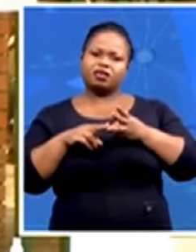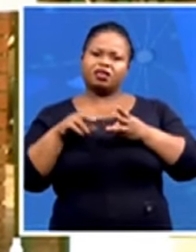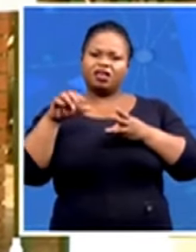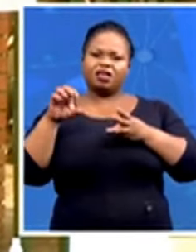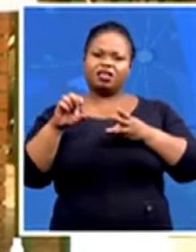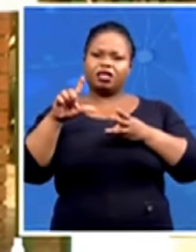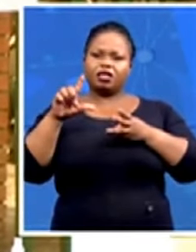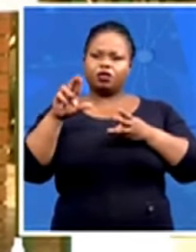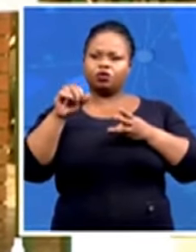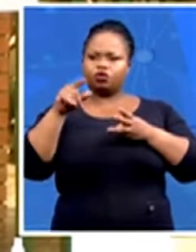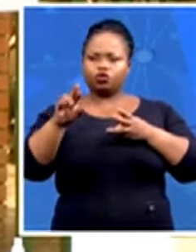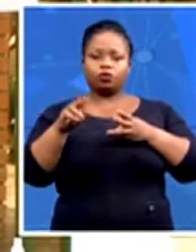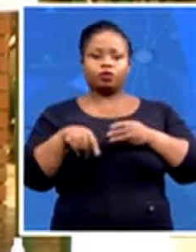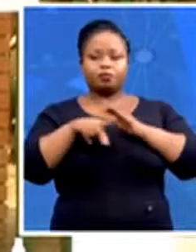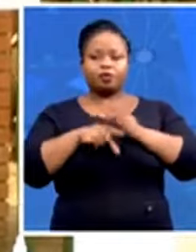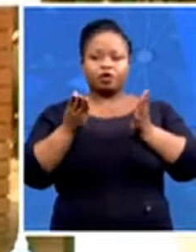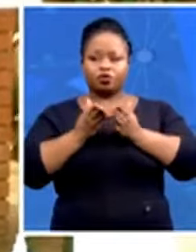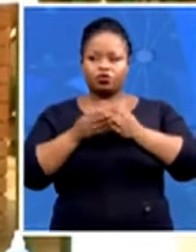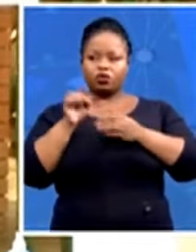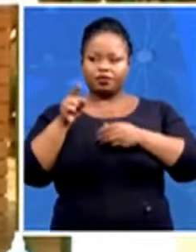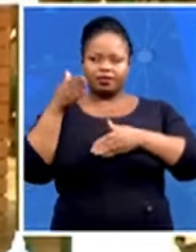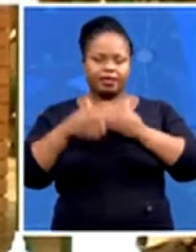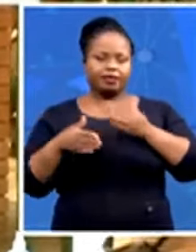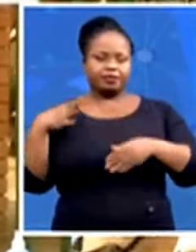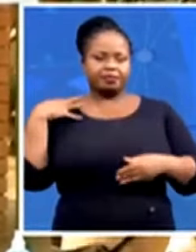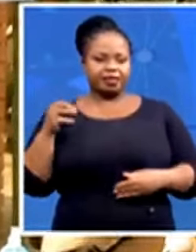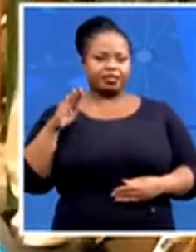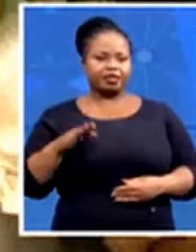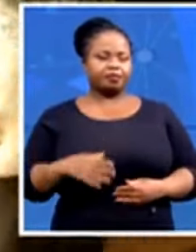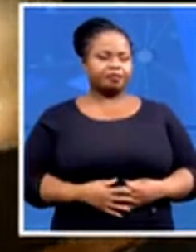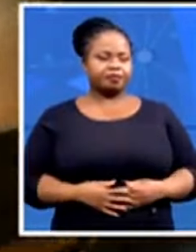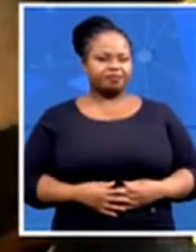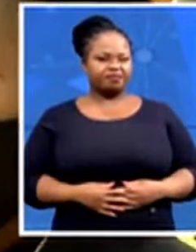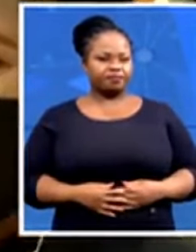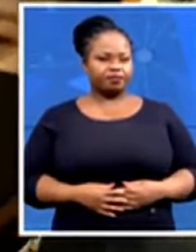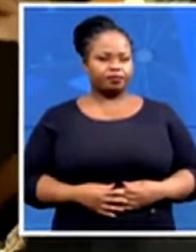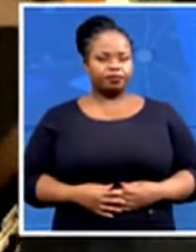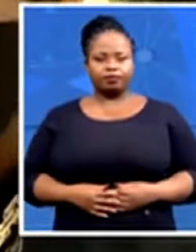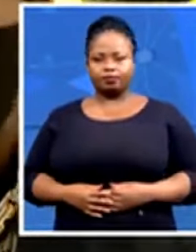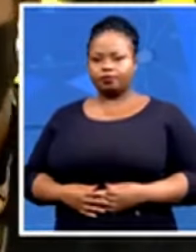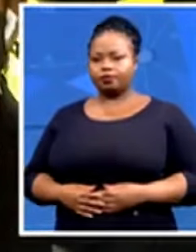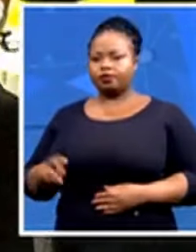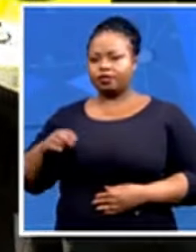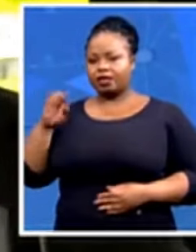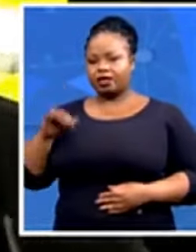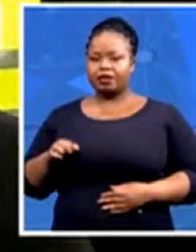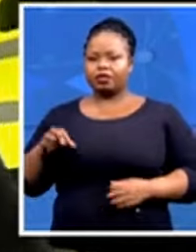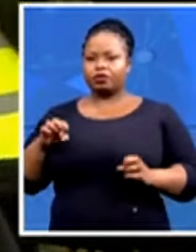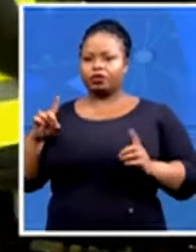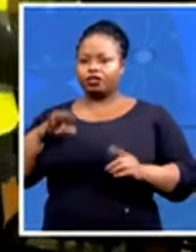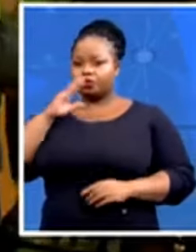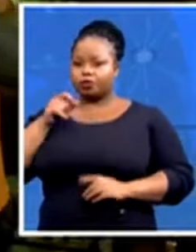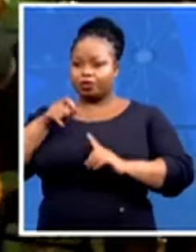That will be the end of the minister's itinerary today. Howard Ndaba, education spokesperson here in the Free State, saying that